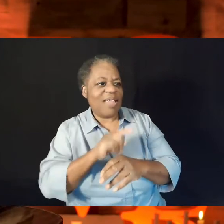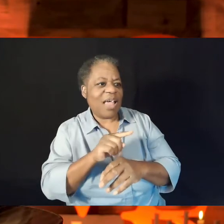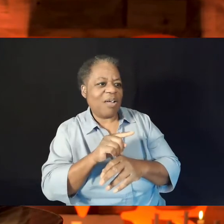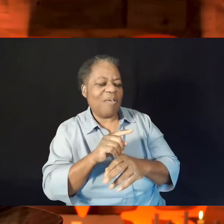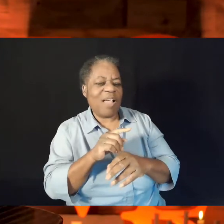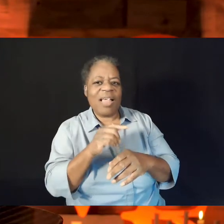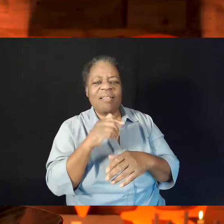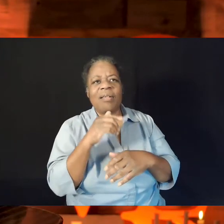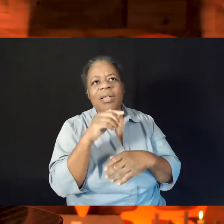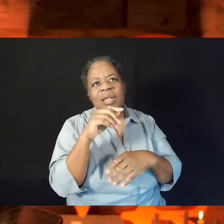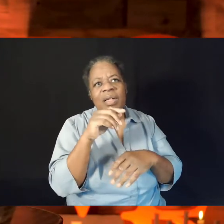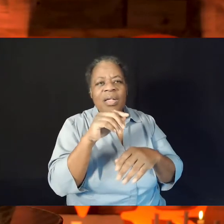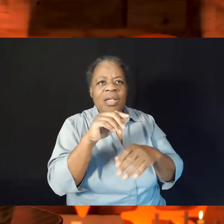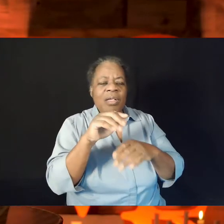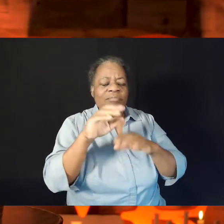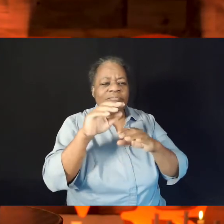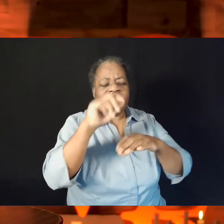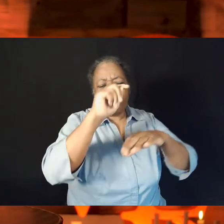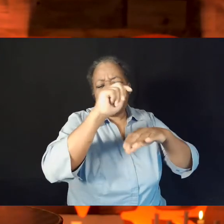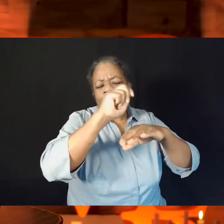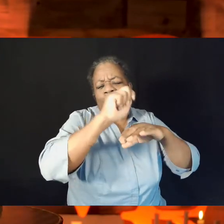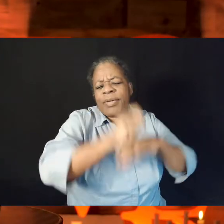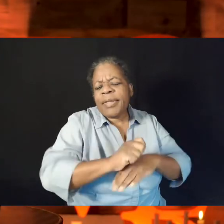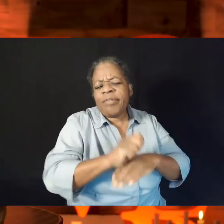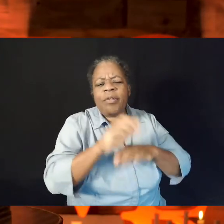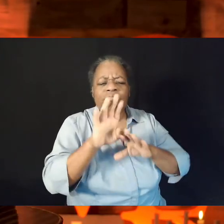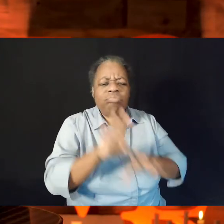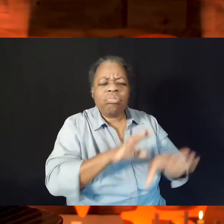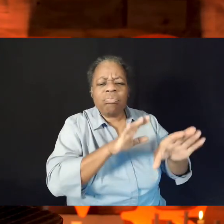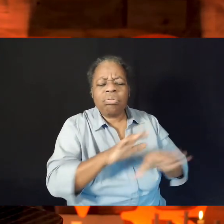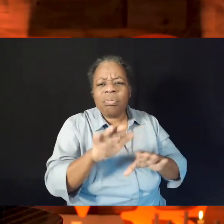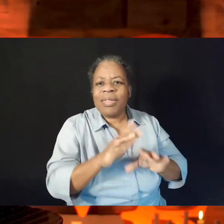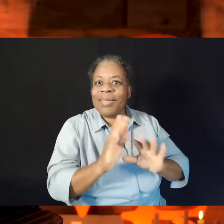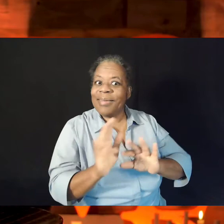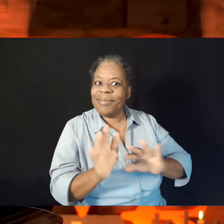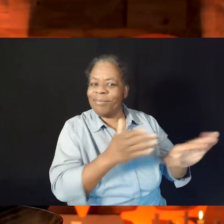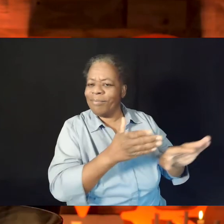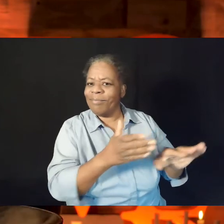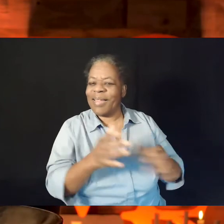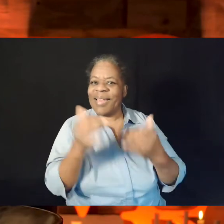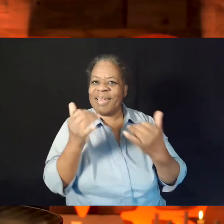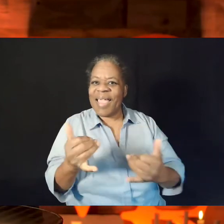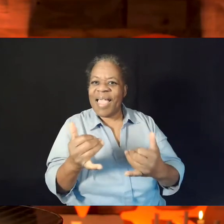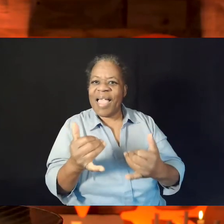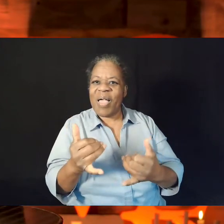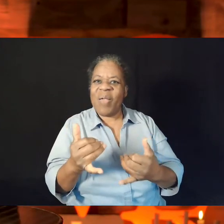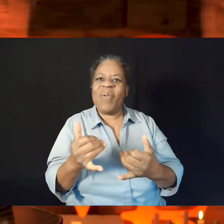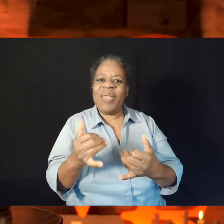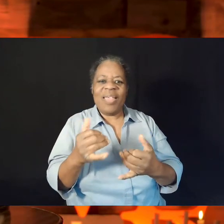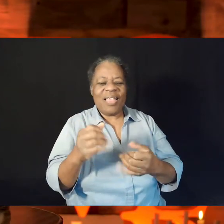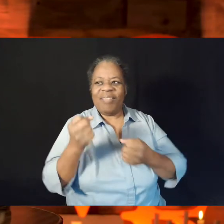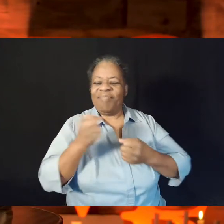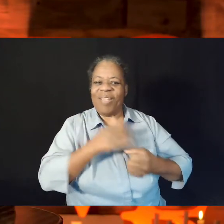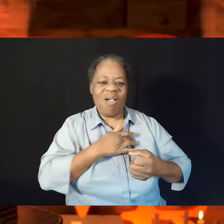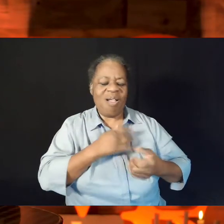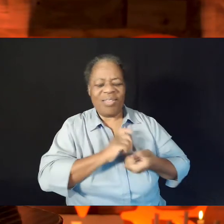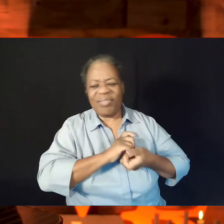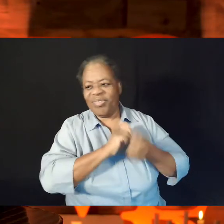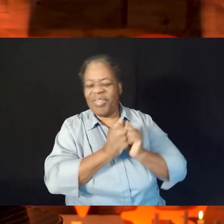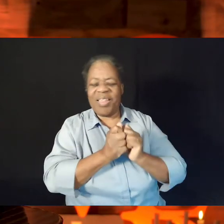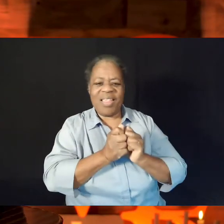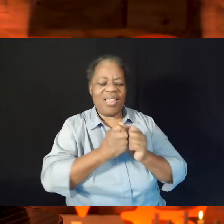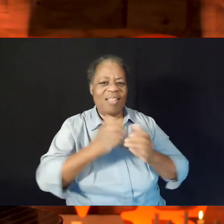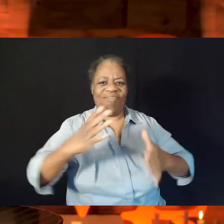the motions. Ancient words of prophecy about to be fulfilled flooded from his transformed heart.